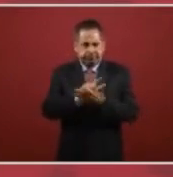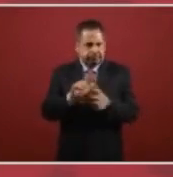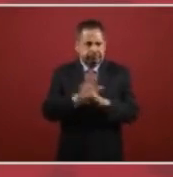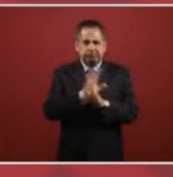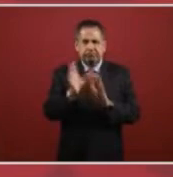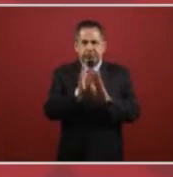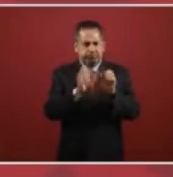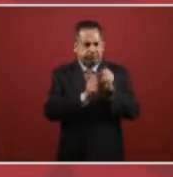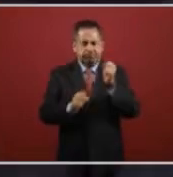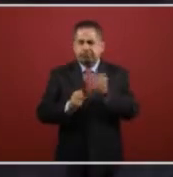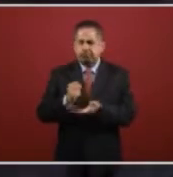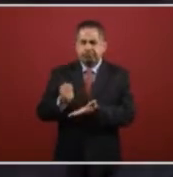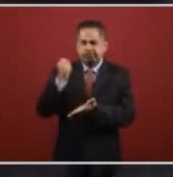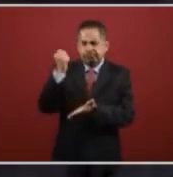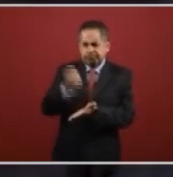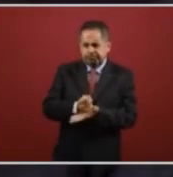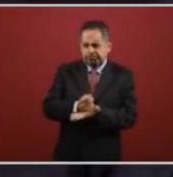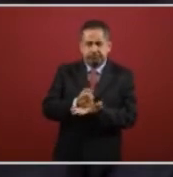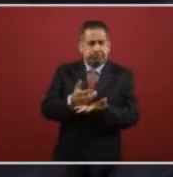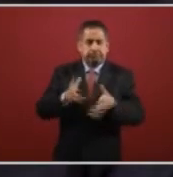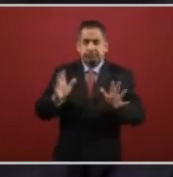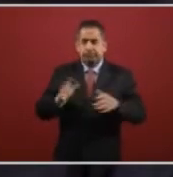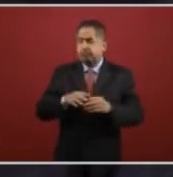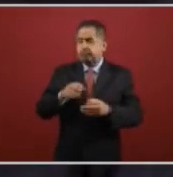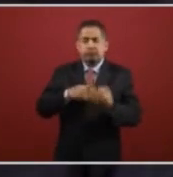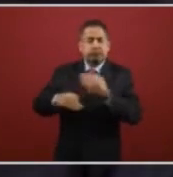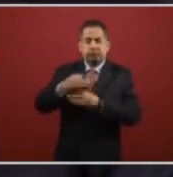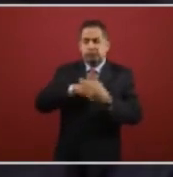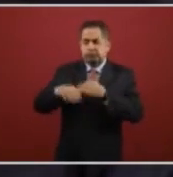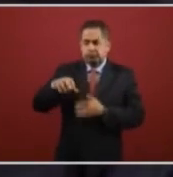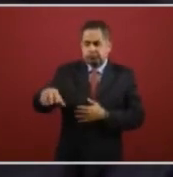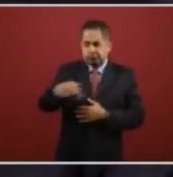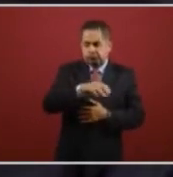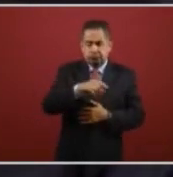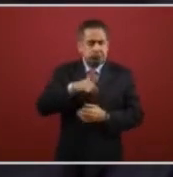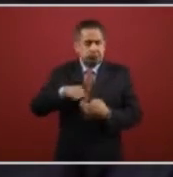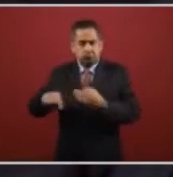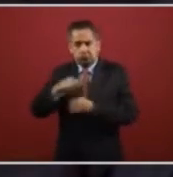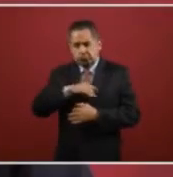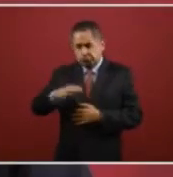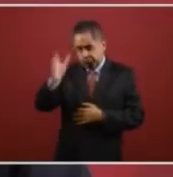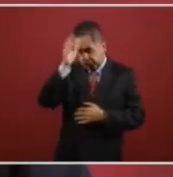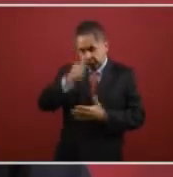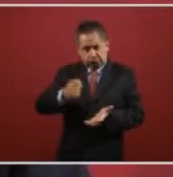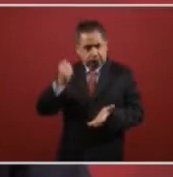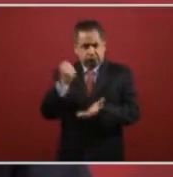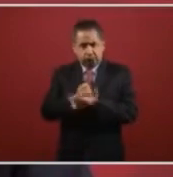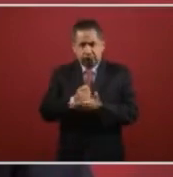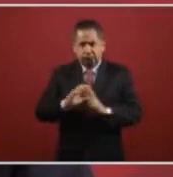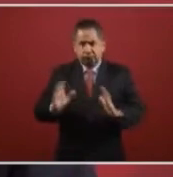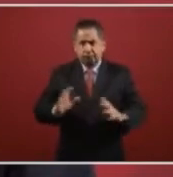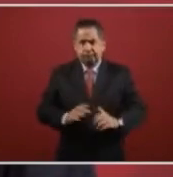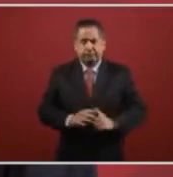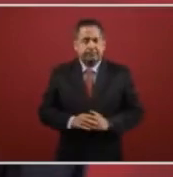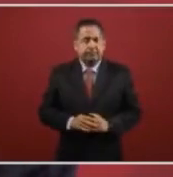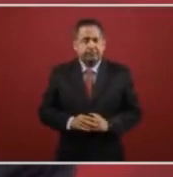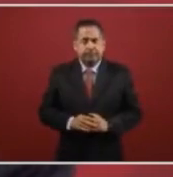It's a constitutional reform that's approved by everyone. There was a consensus.